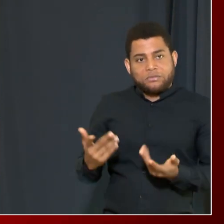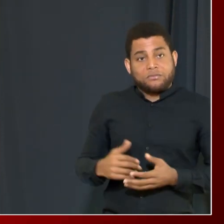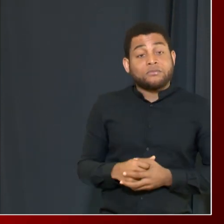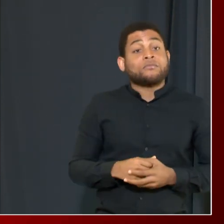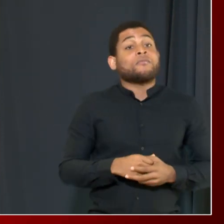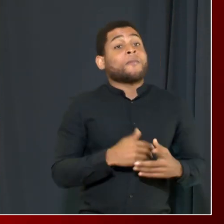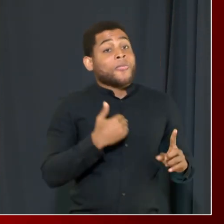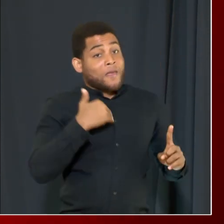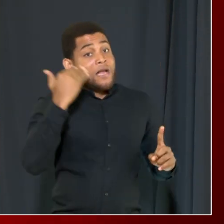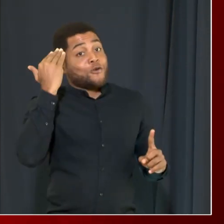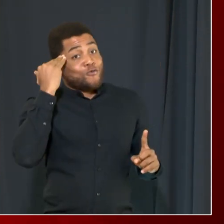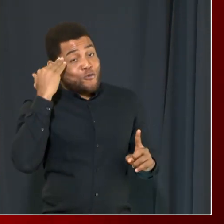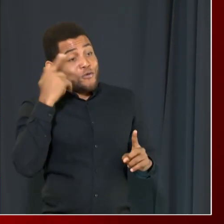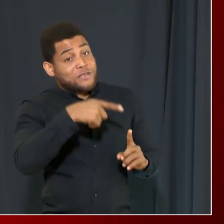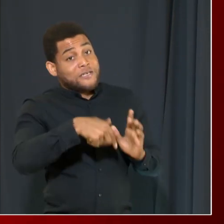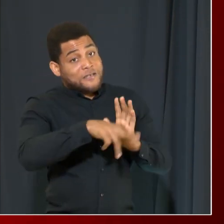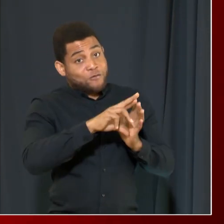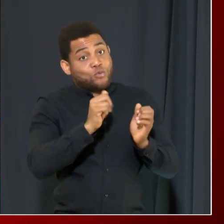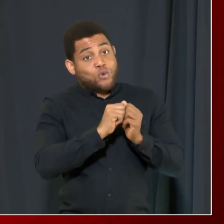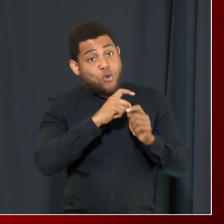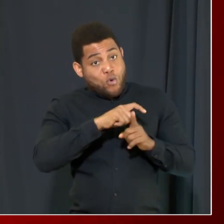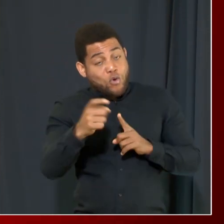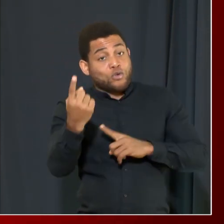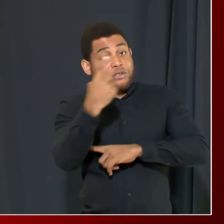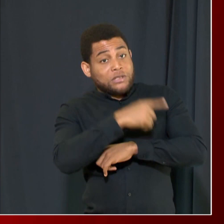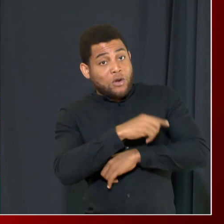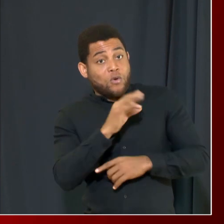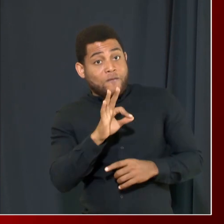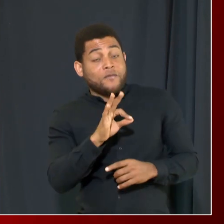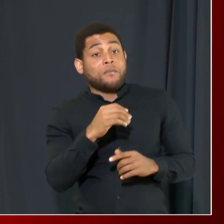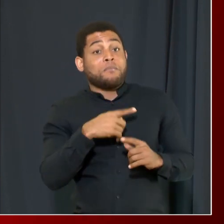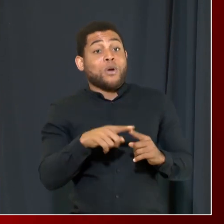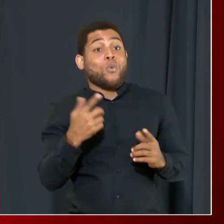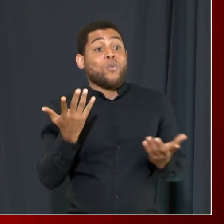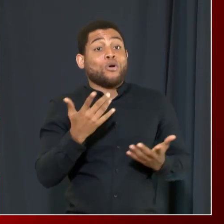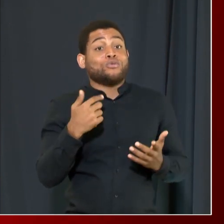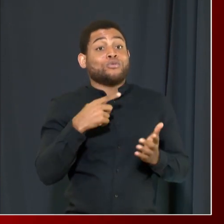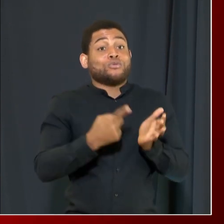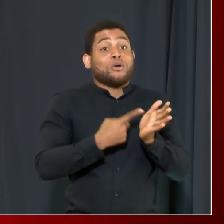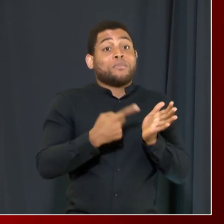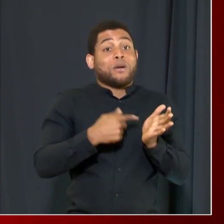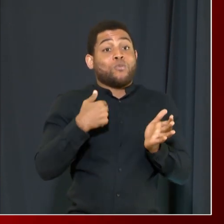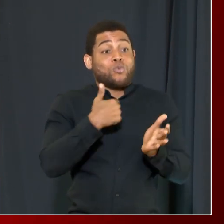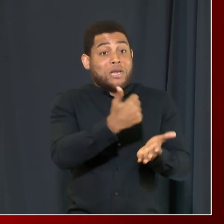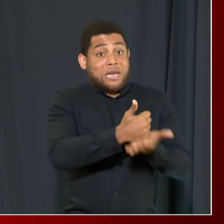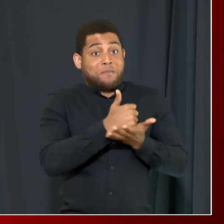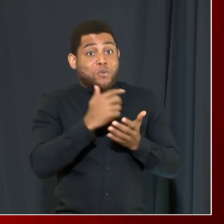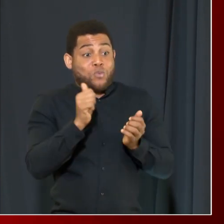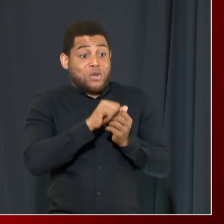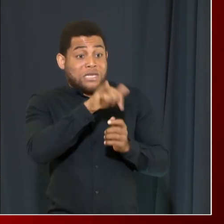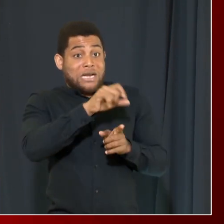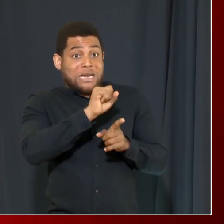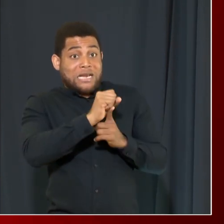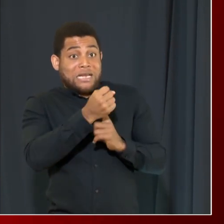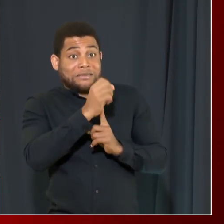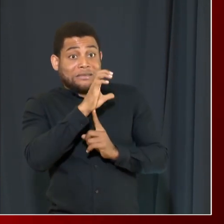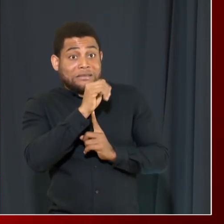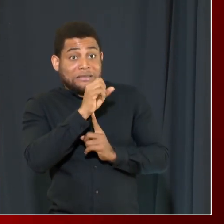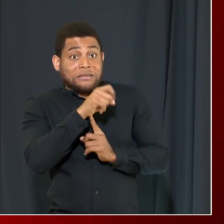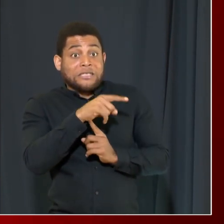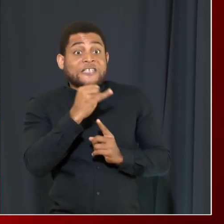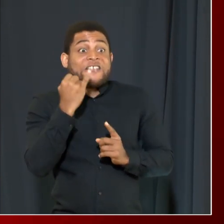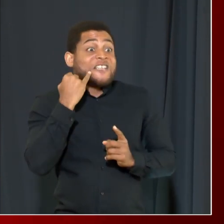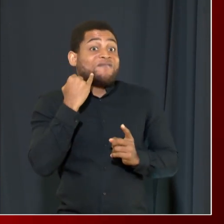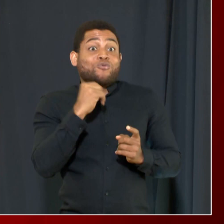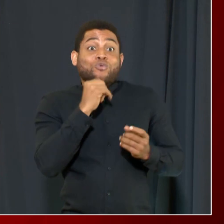day of, because I talked to her the day of. What is sometimes very helpful, and in this case is helpful, if not essential,